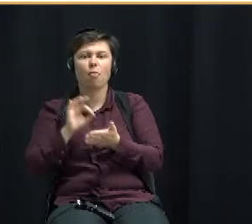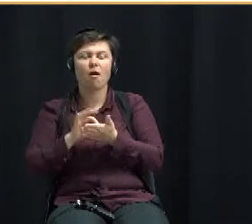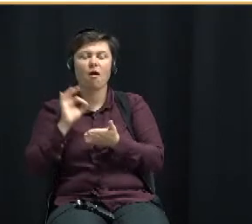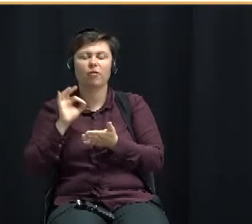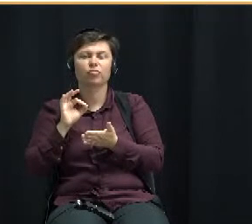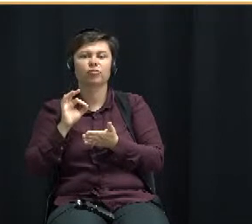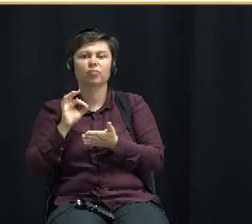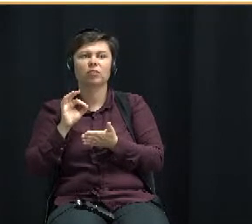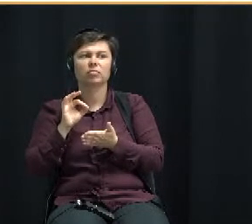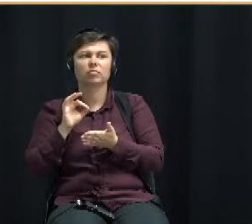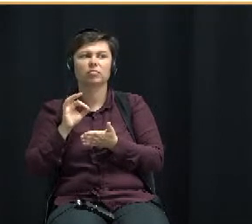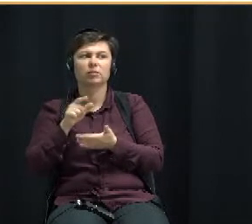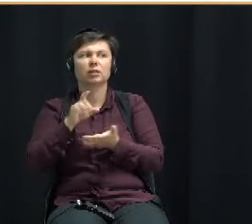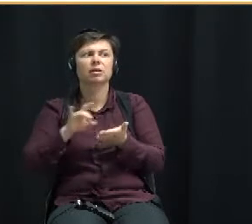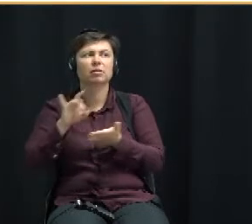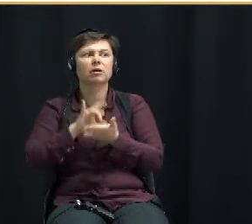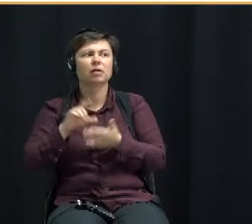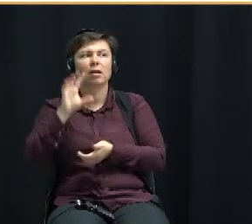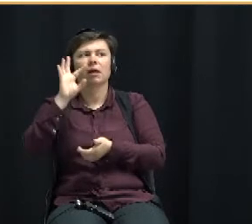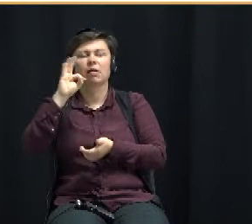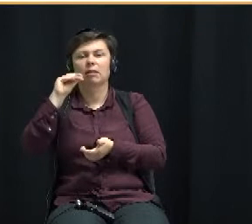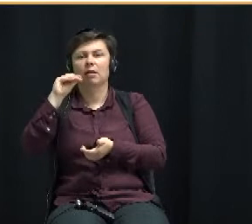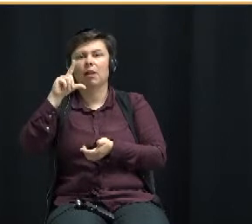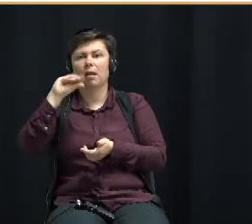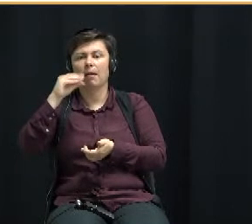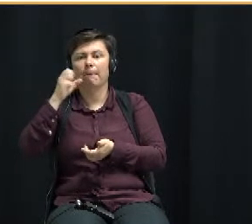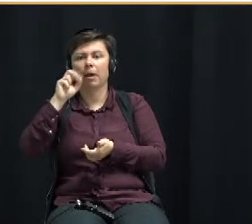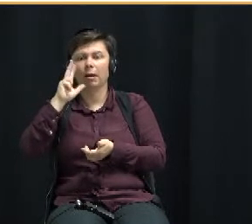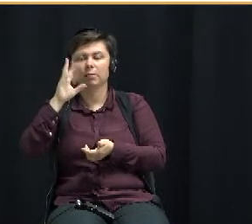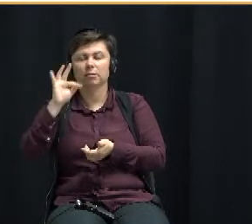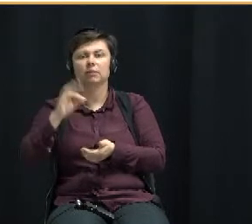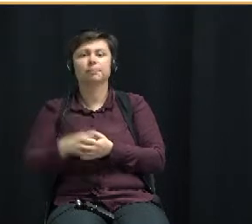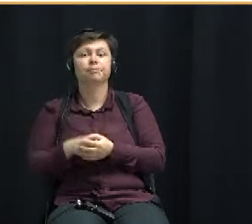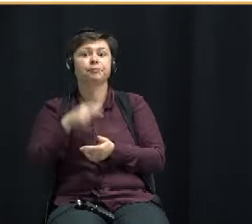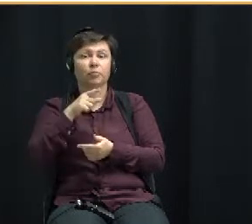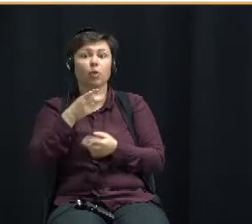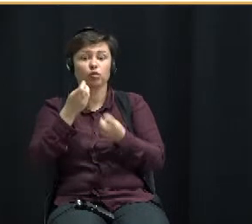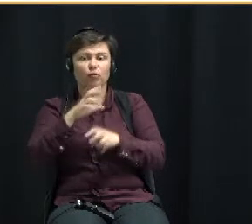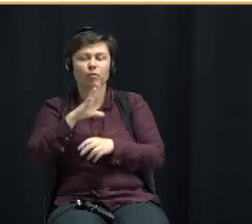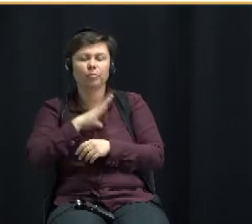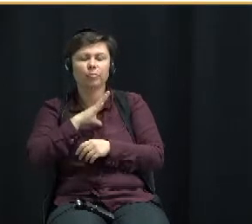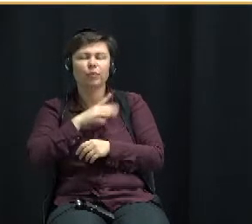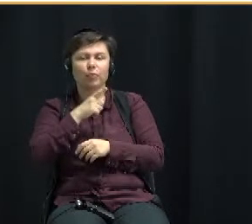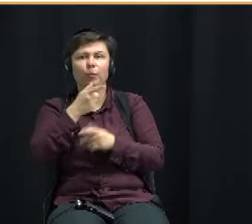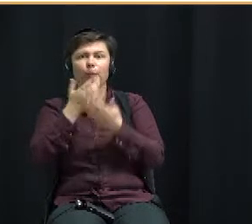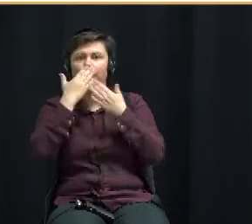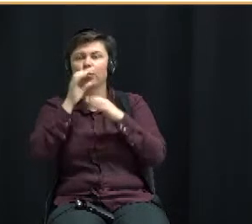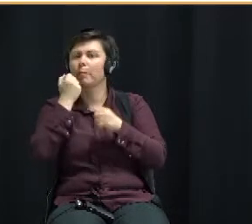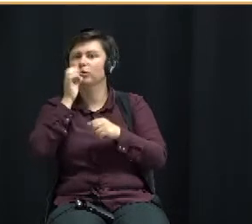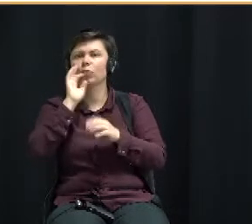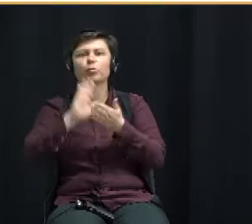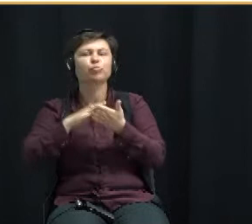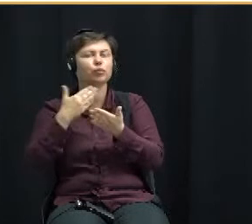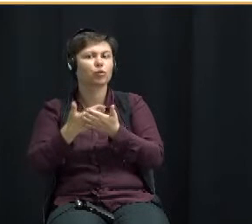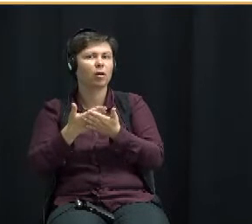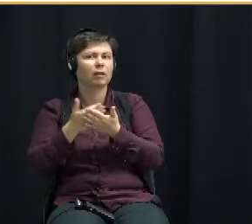children to the people at the nursery, the older people with disabilities, the teenagers,